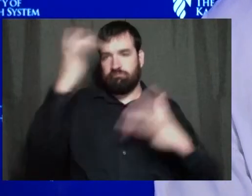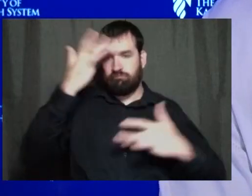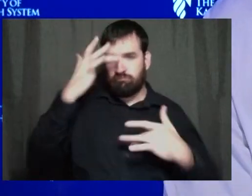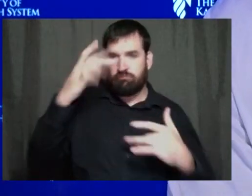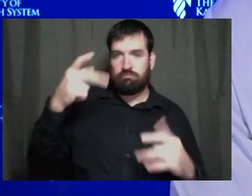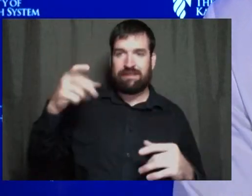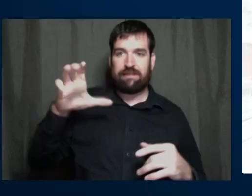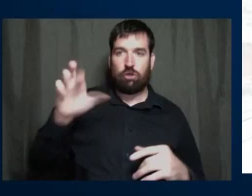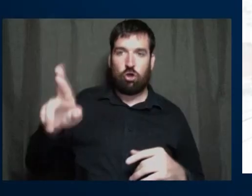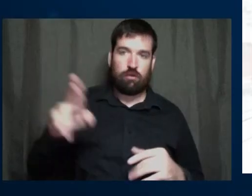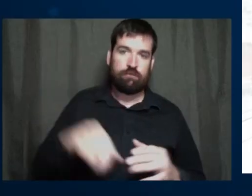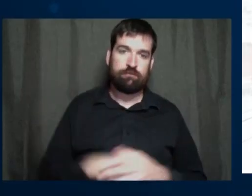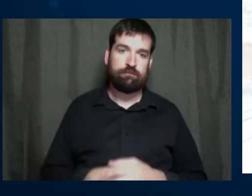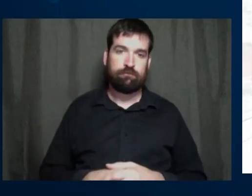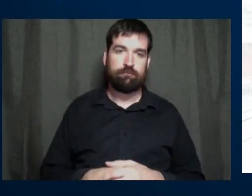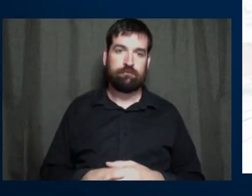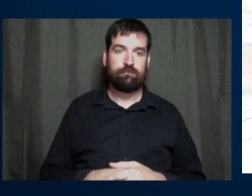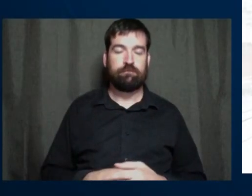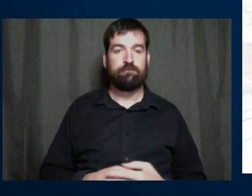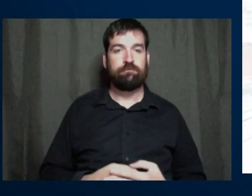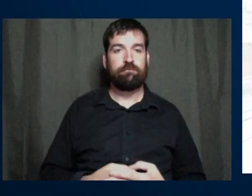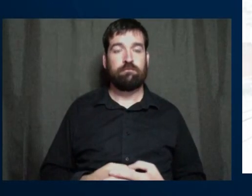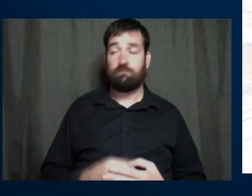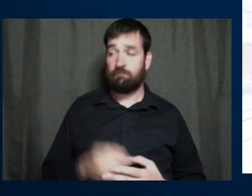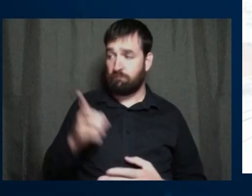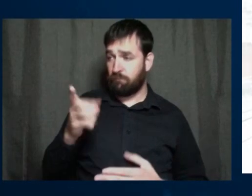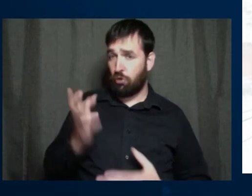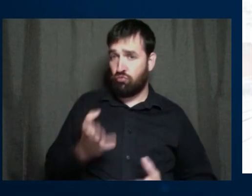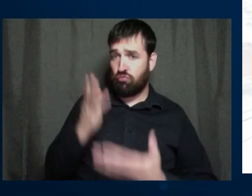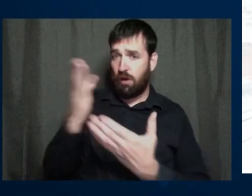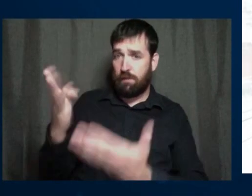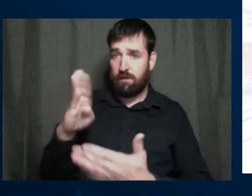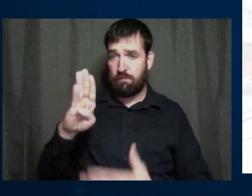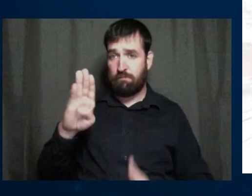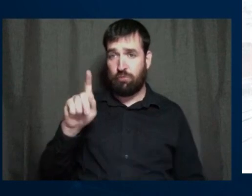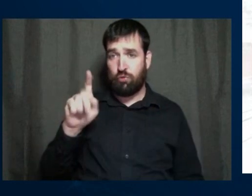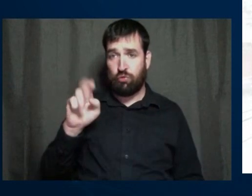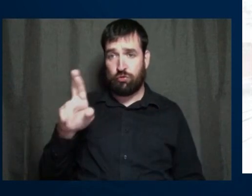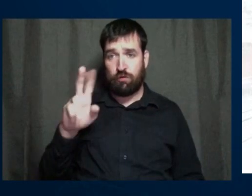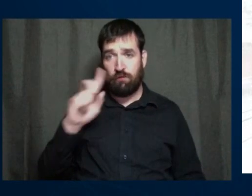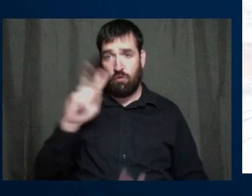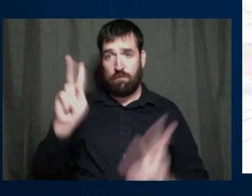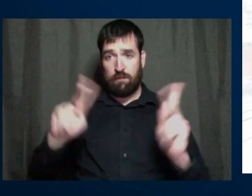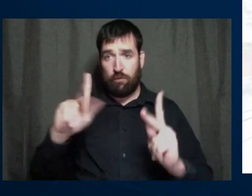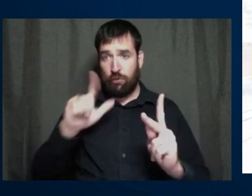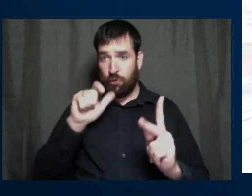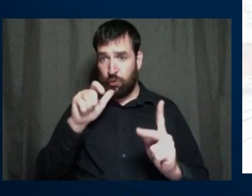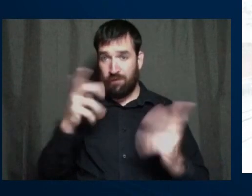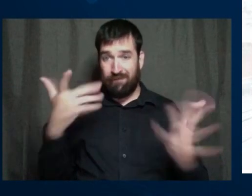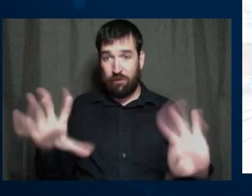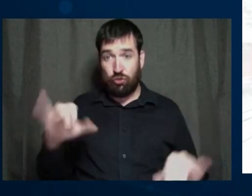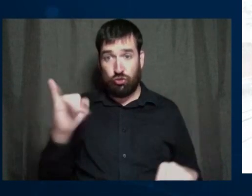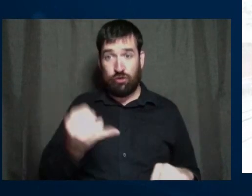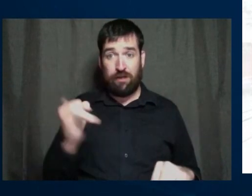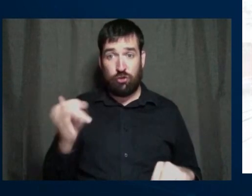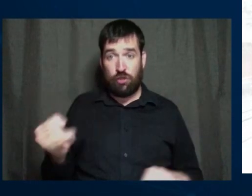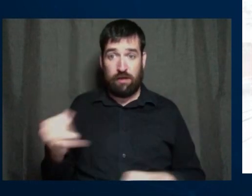antigen. So. Do you recommend booster shots for people who are vaccinated with the J&J vaccine?